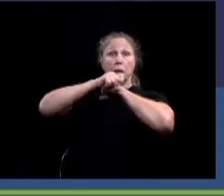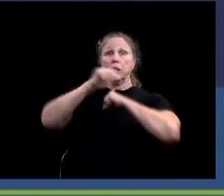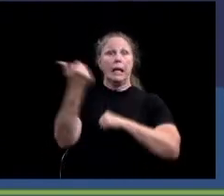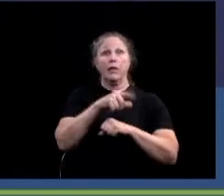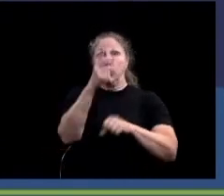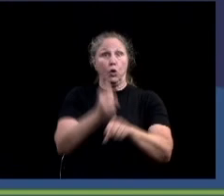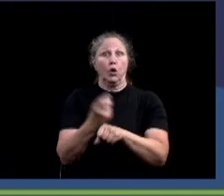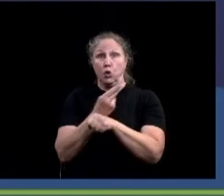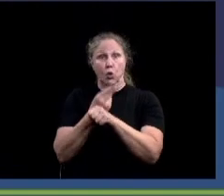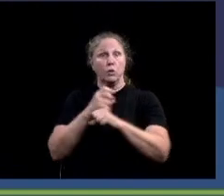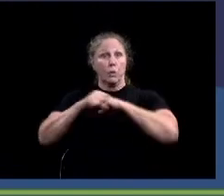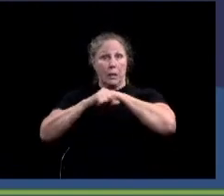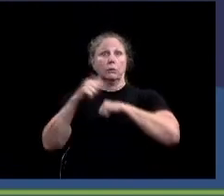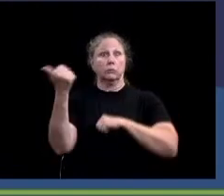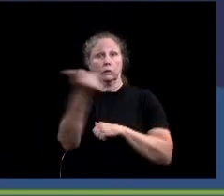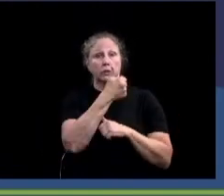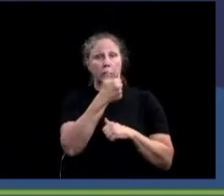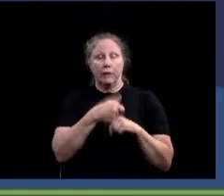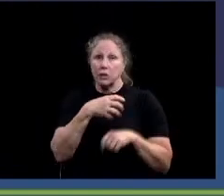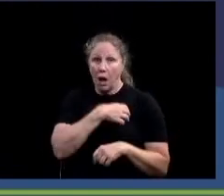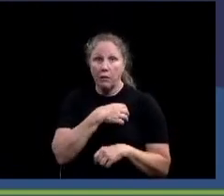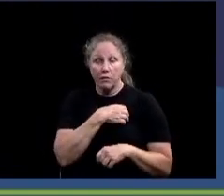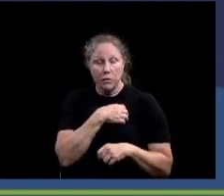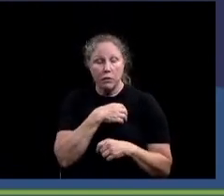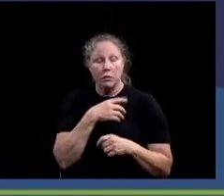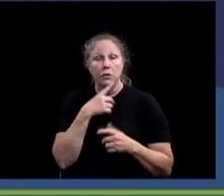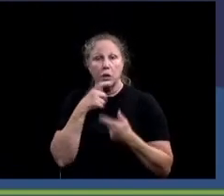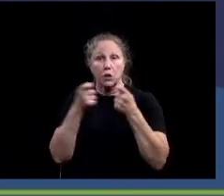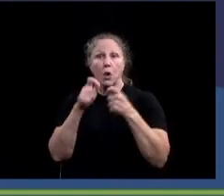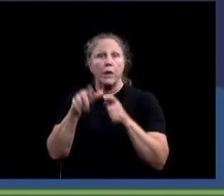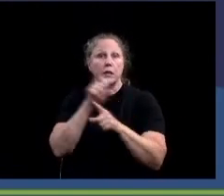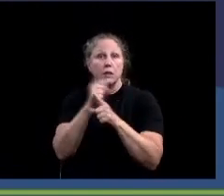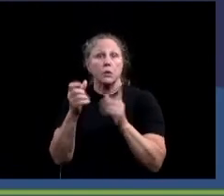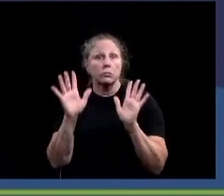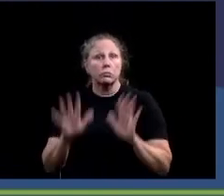gain control of the suspect at that point. Okay, thank you.